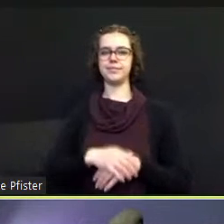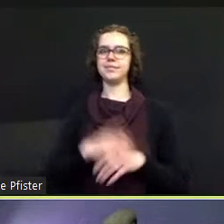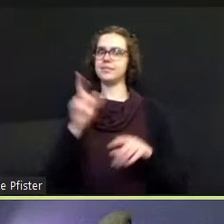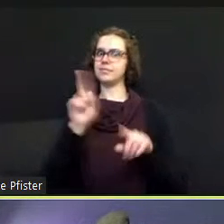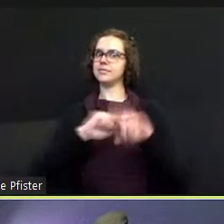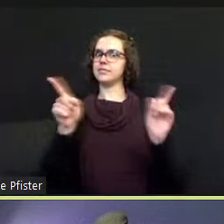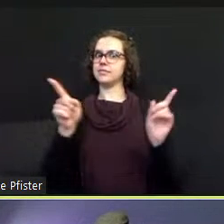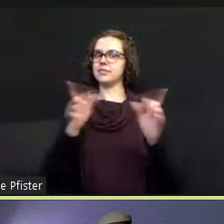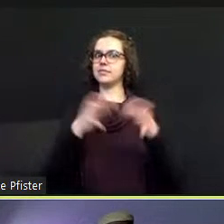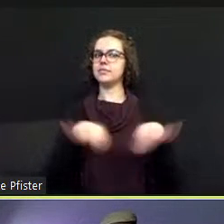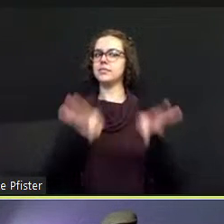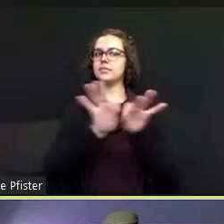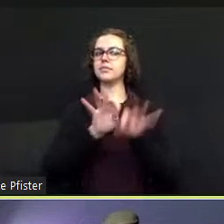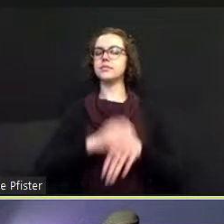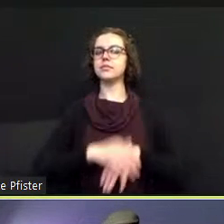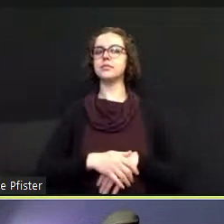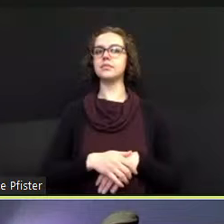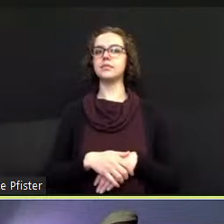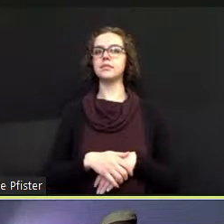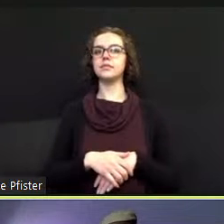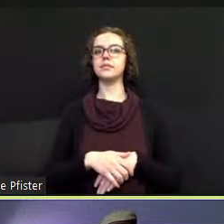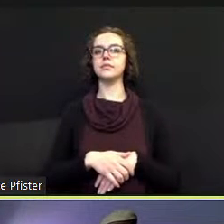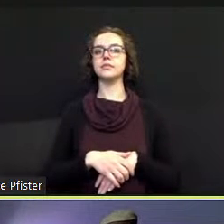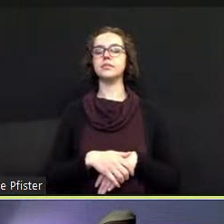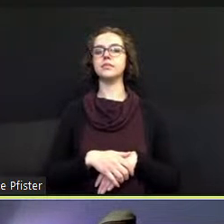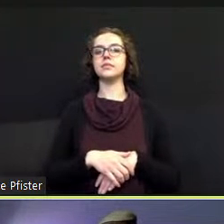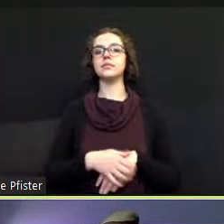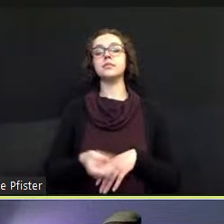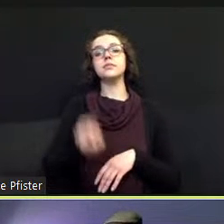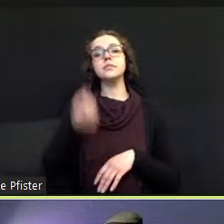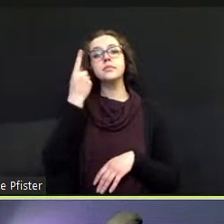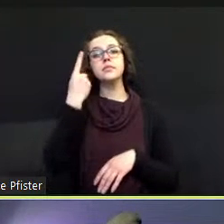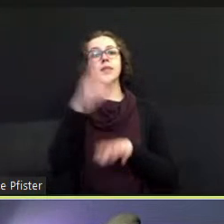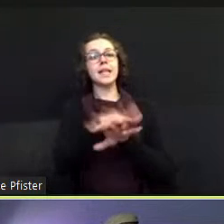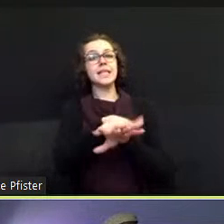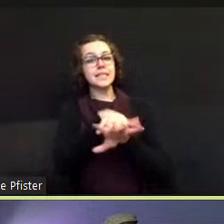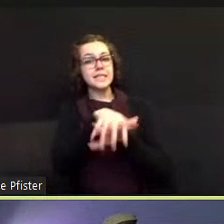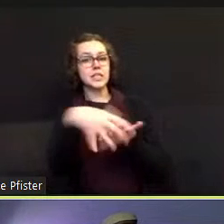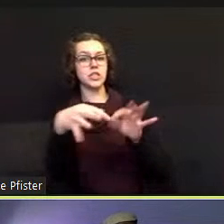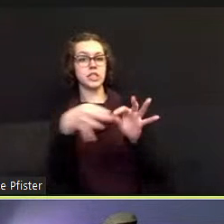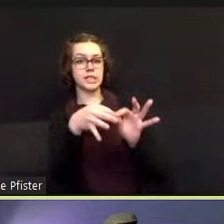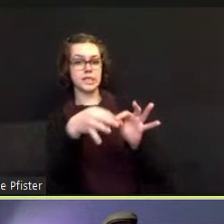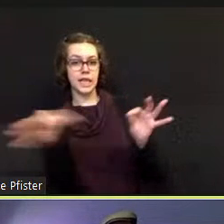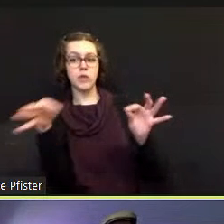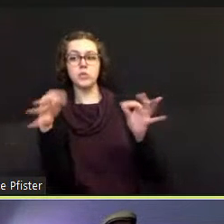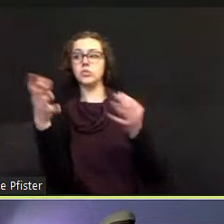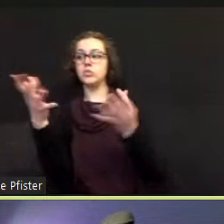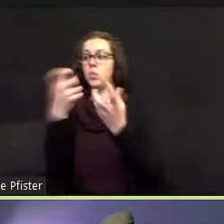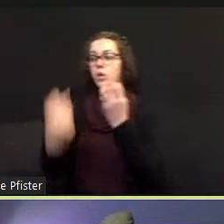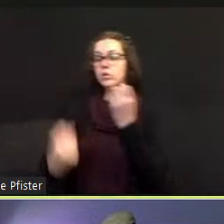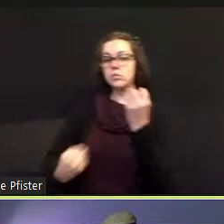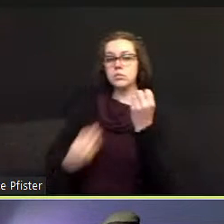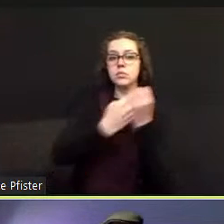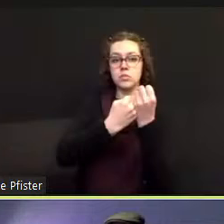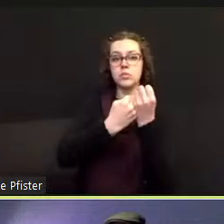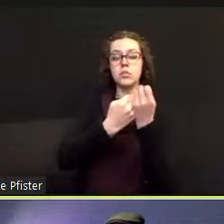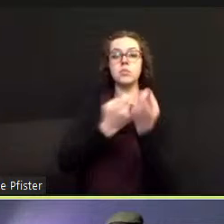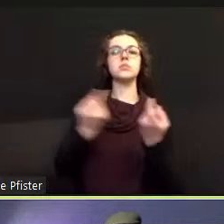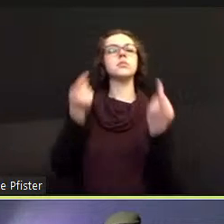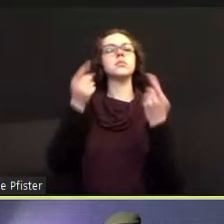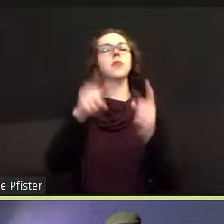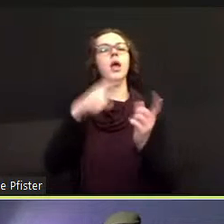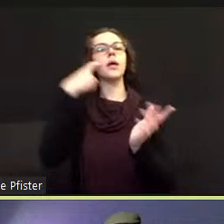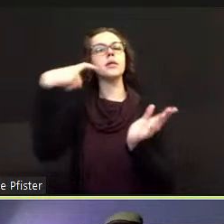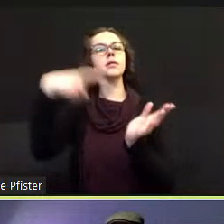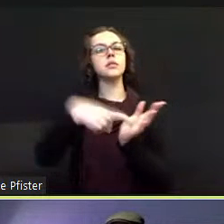So in this climate of having these indigenous languages being supported, we ended up